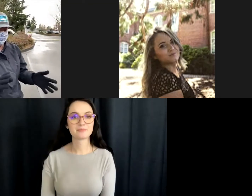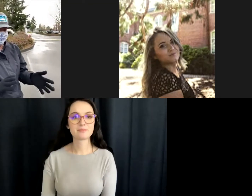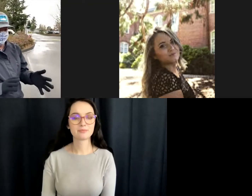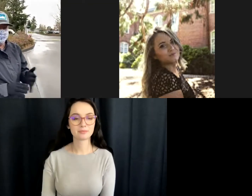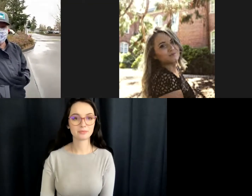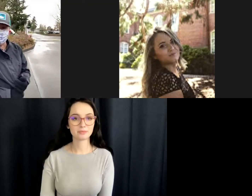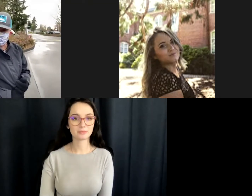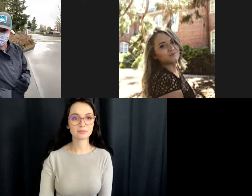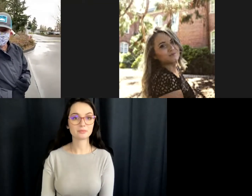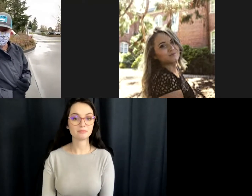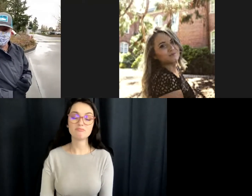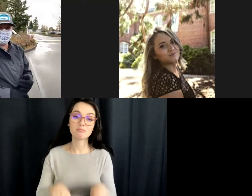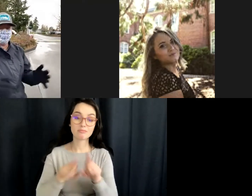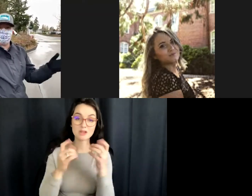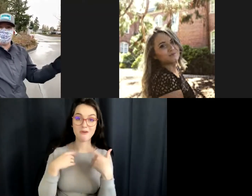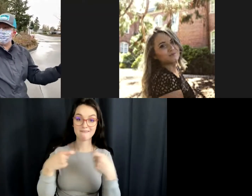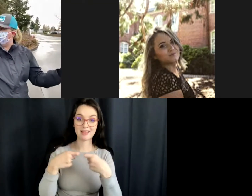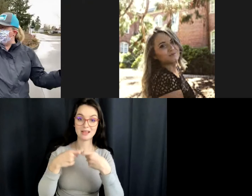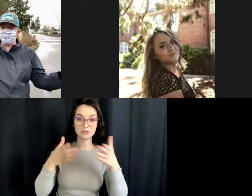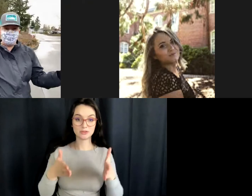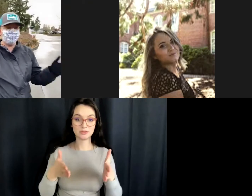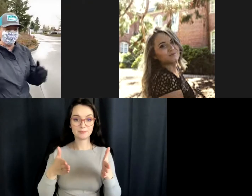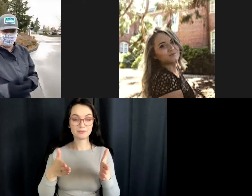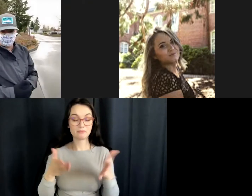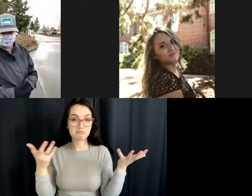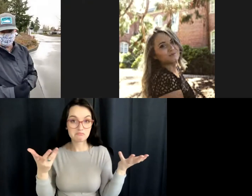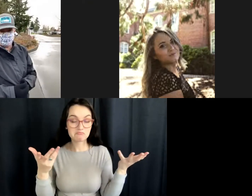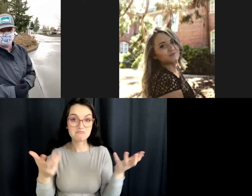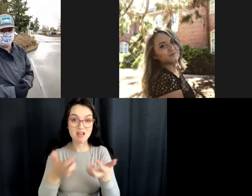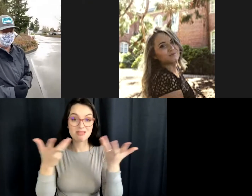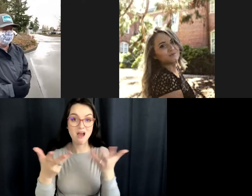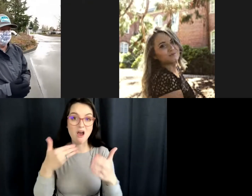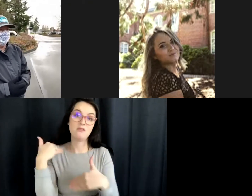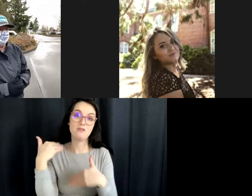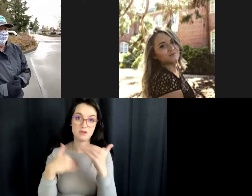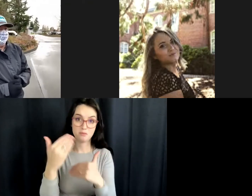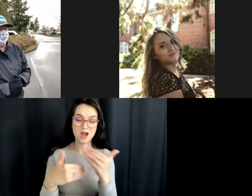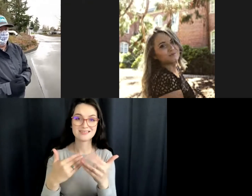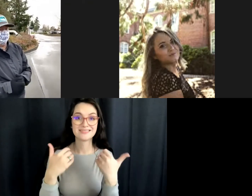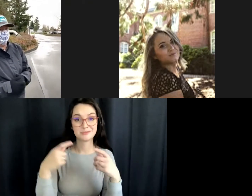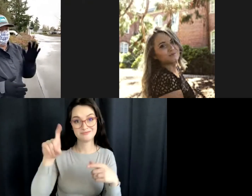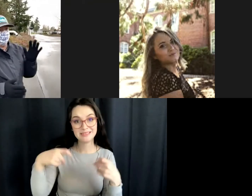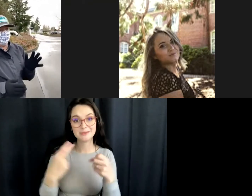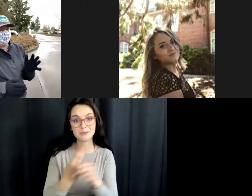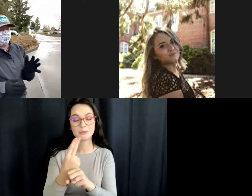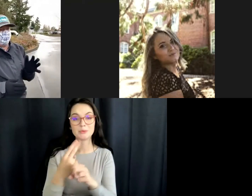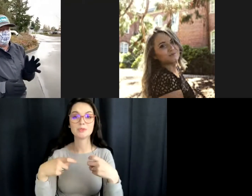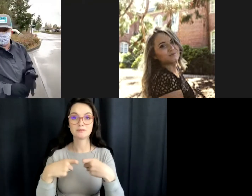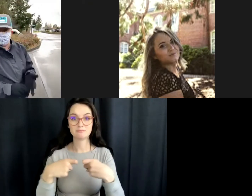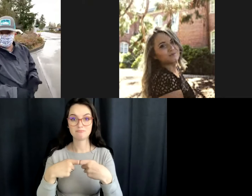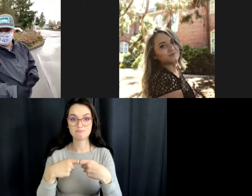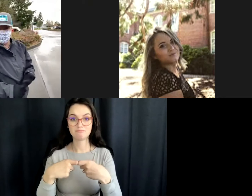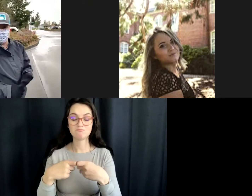screens and monitors, and they're monitoring the process to make sure it's working properly. If an alarm goes off or